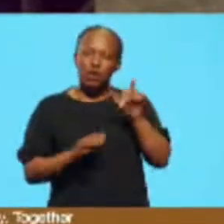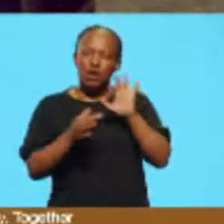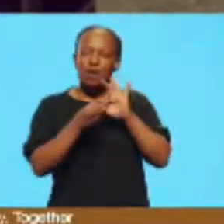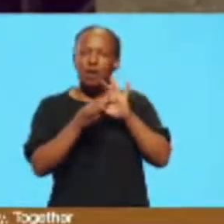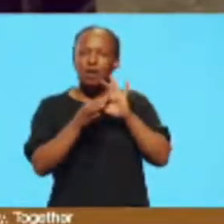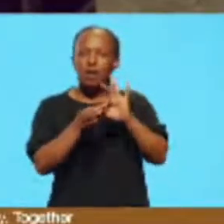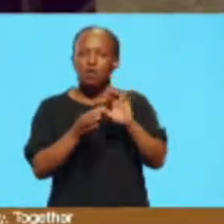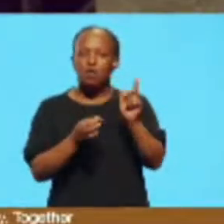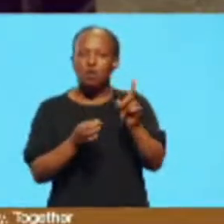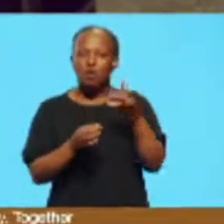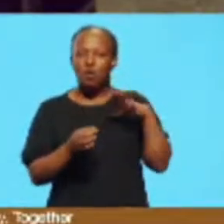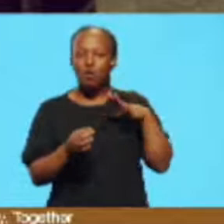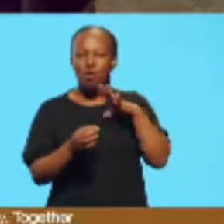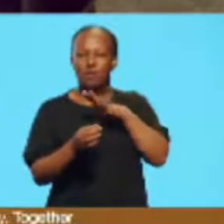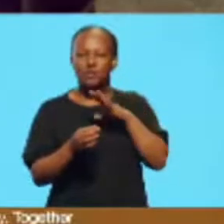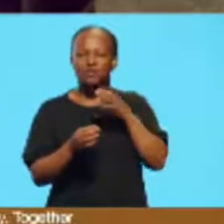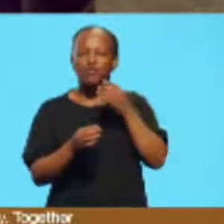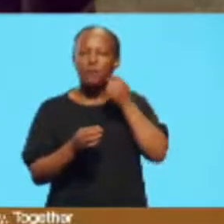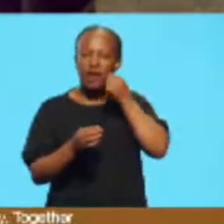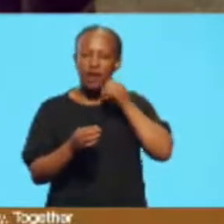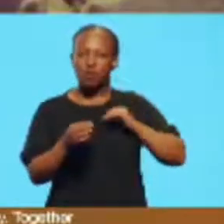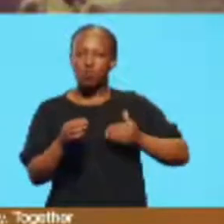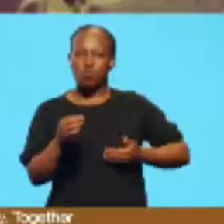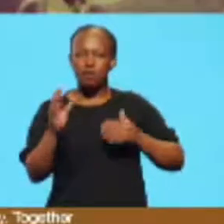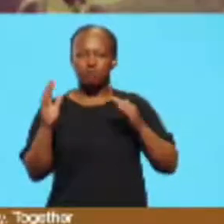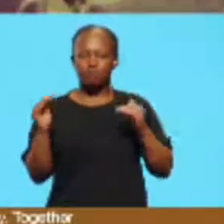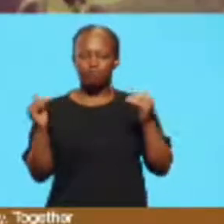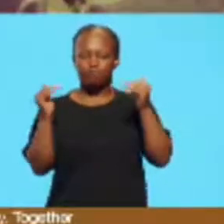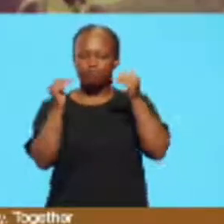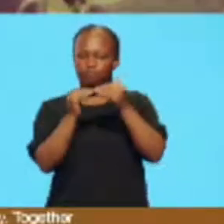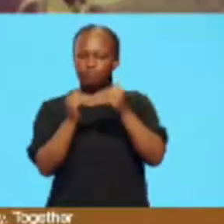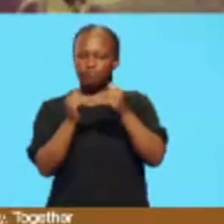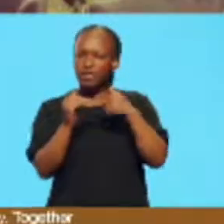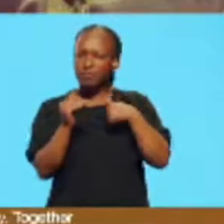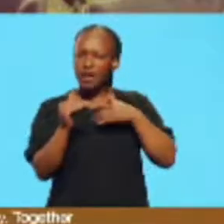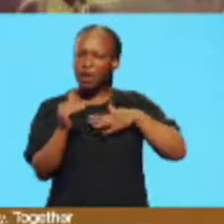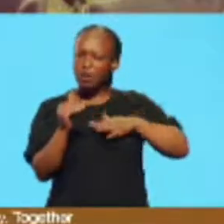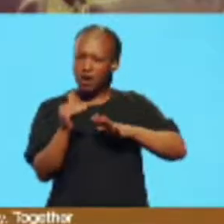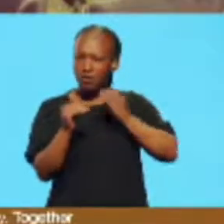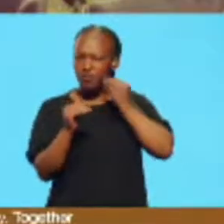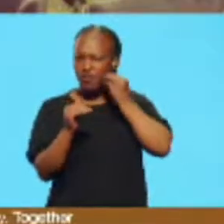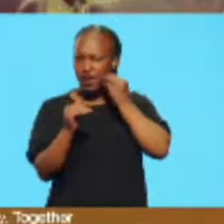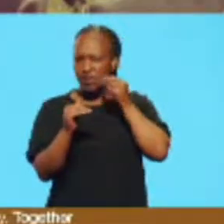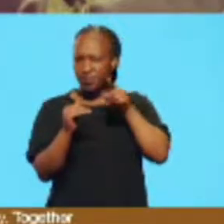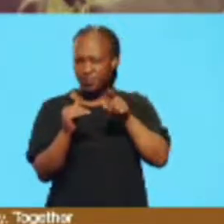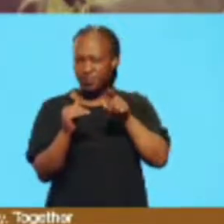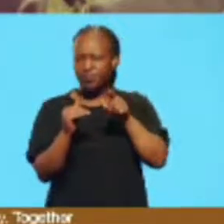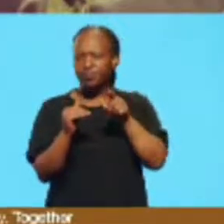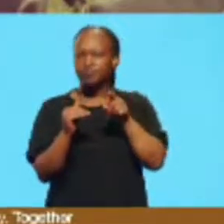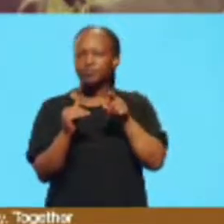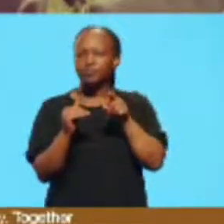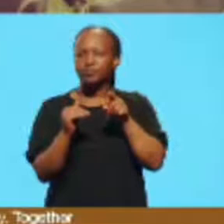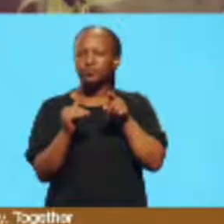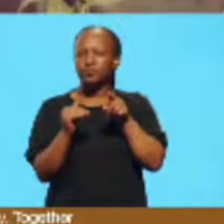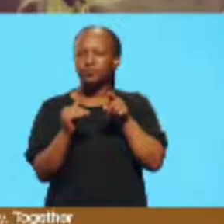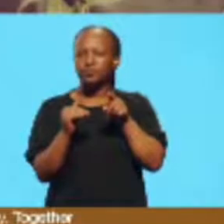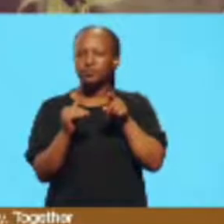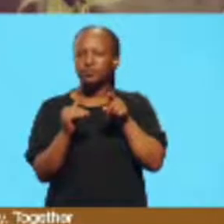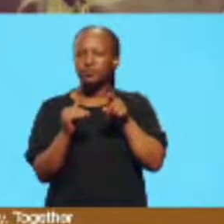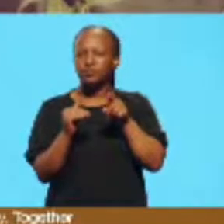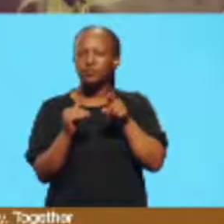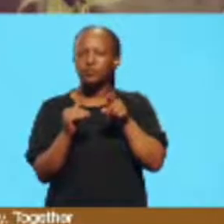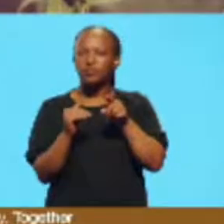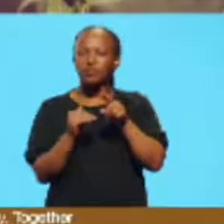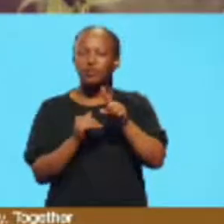the Commission on Gender Equality. I just want to find out whether the